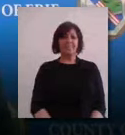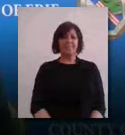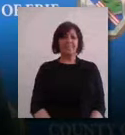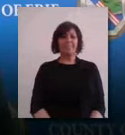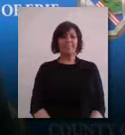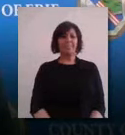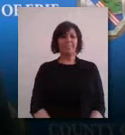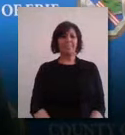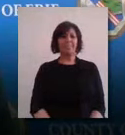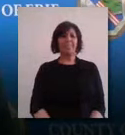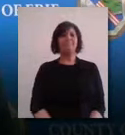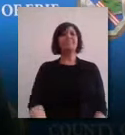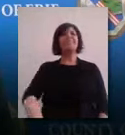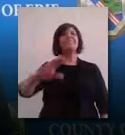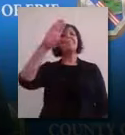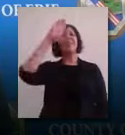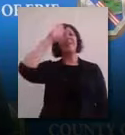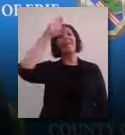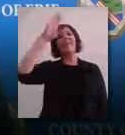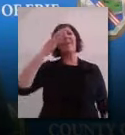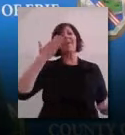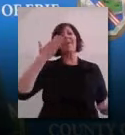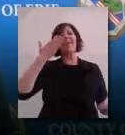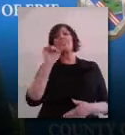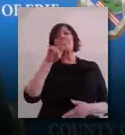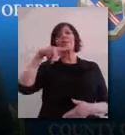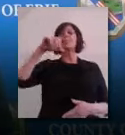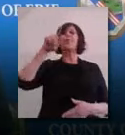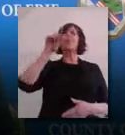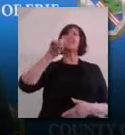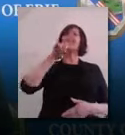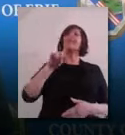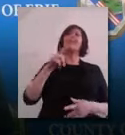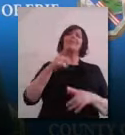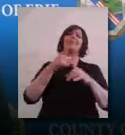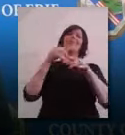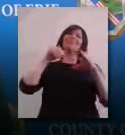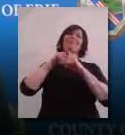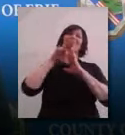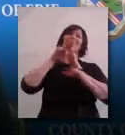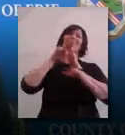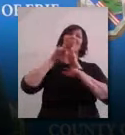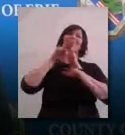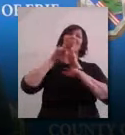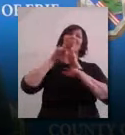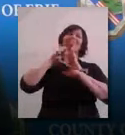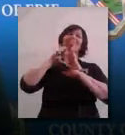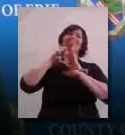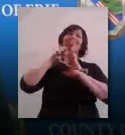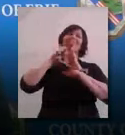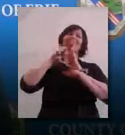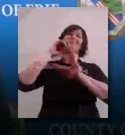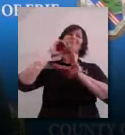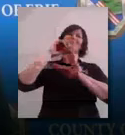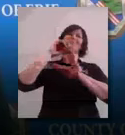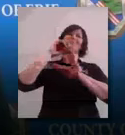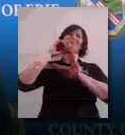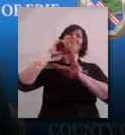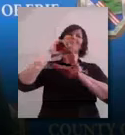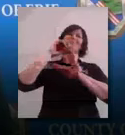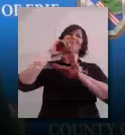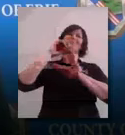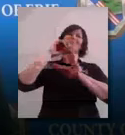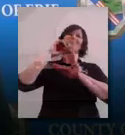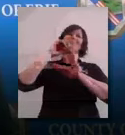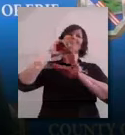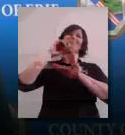Hi everyone, it's Mark Polenkars from the Rath Building in downtown Buffalo with another COVID-19 update for people in Erie County.